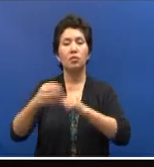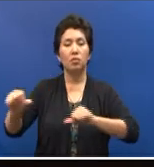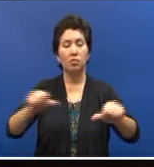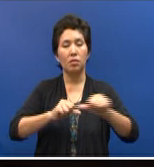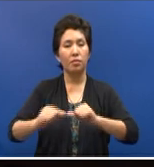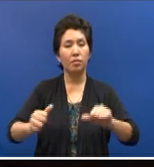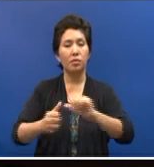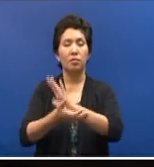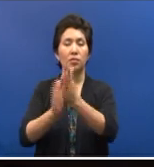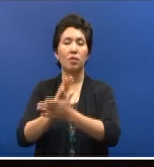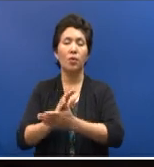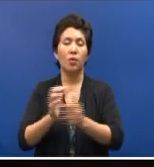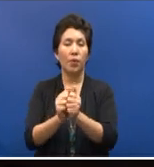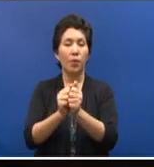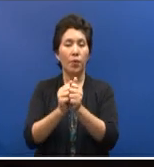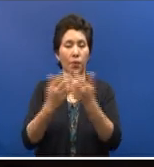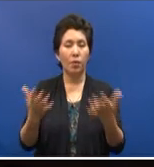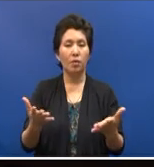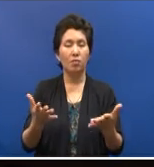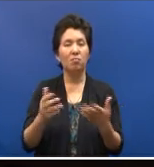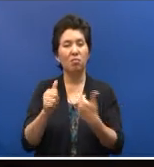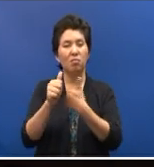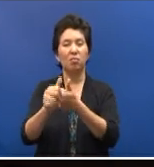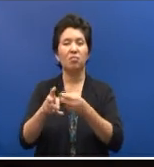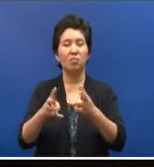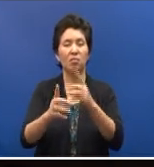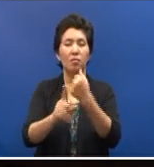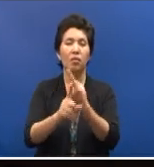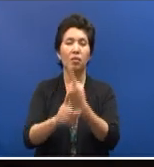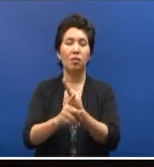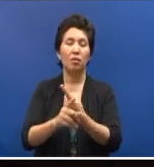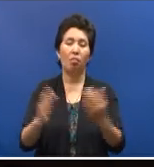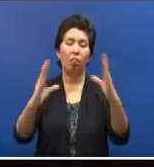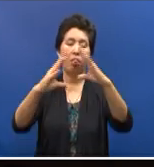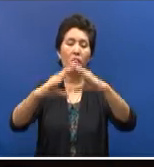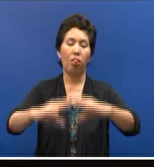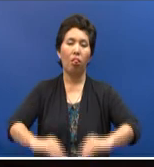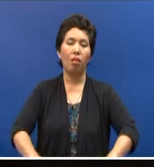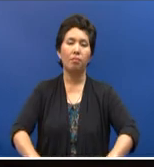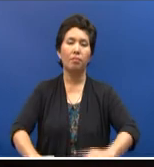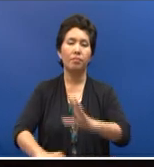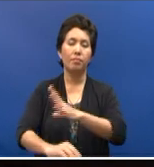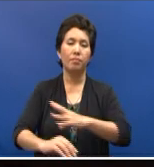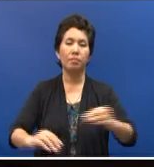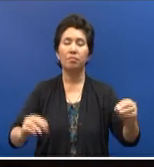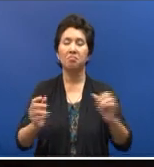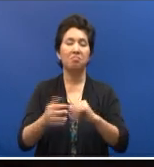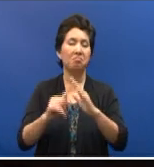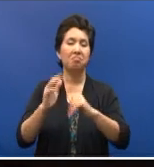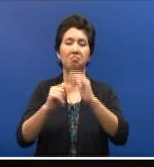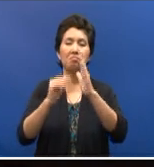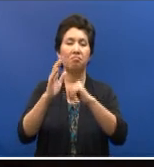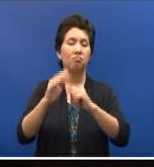without which, without the proper social order, society will collapse into chaos and also disorder.